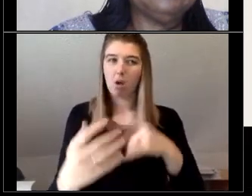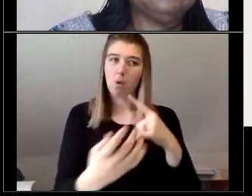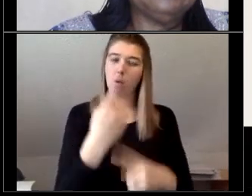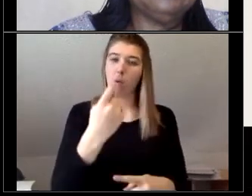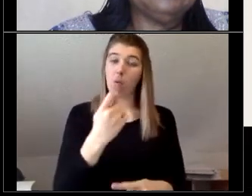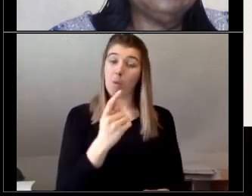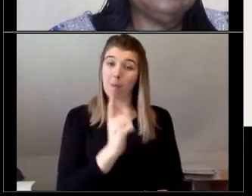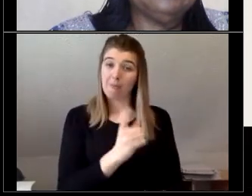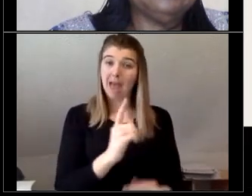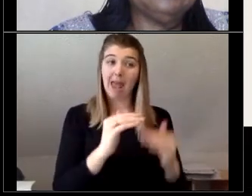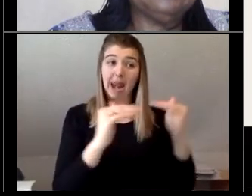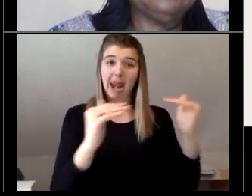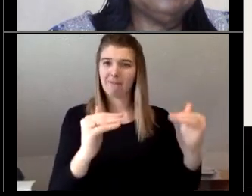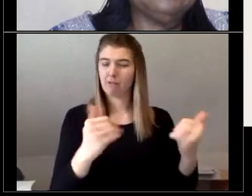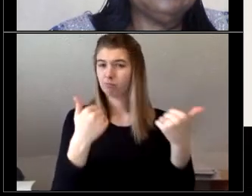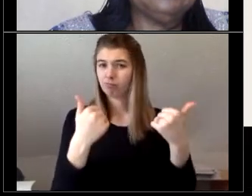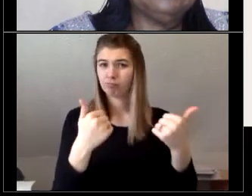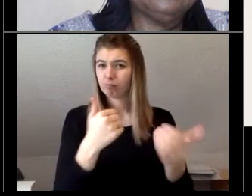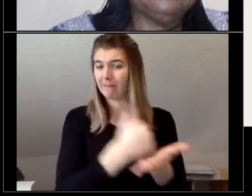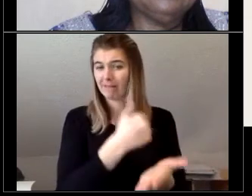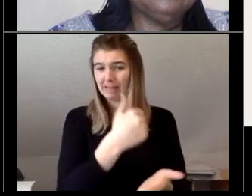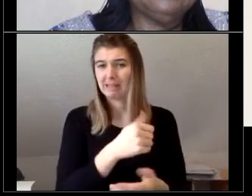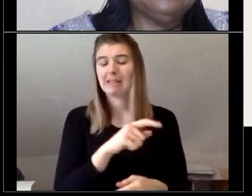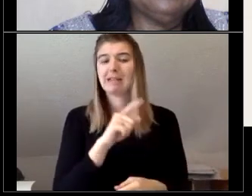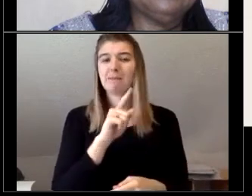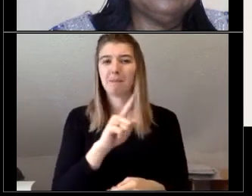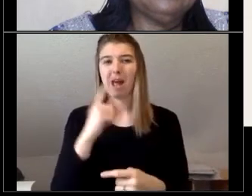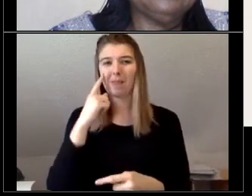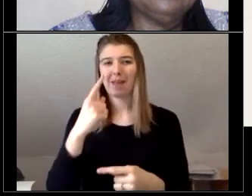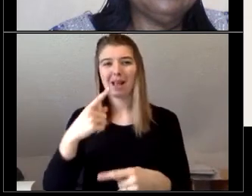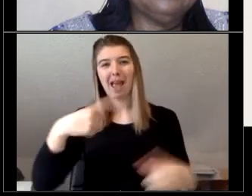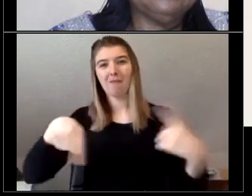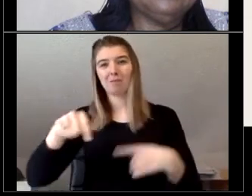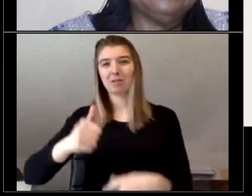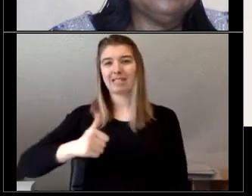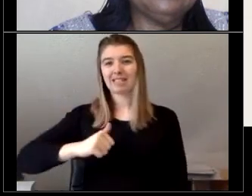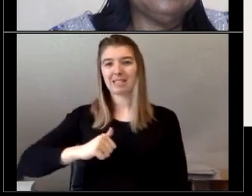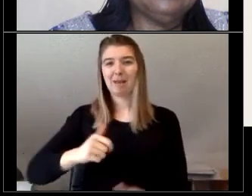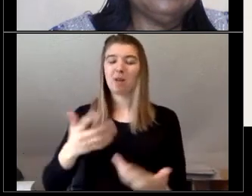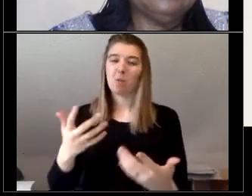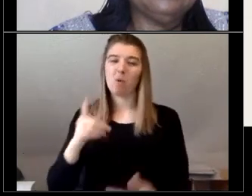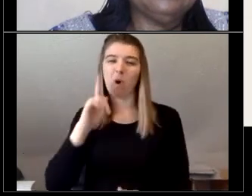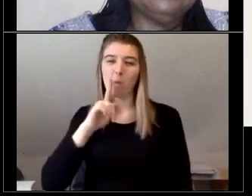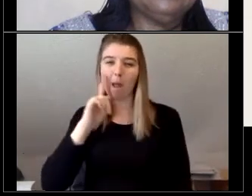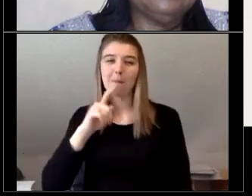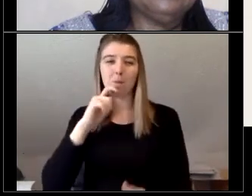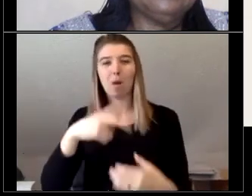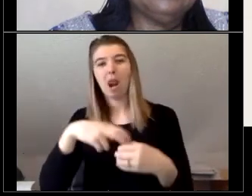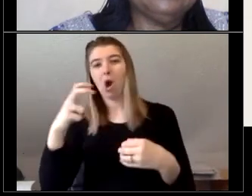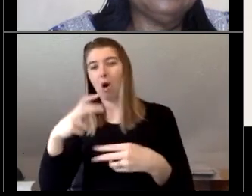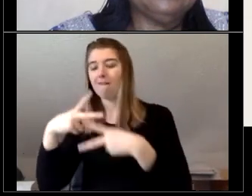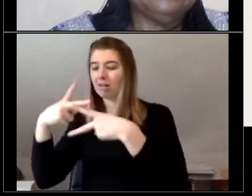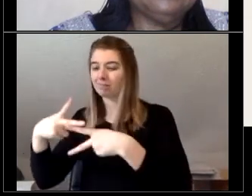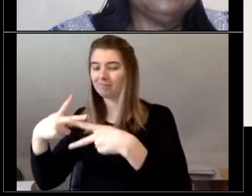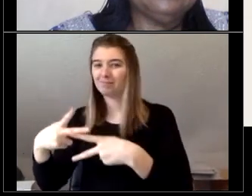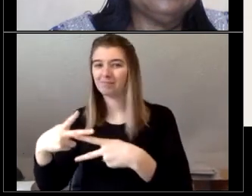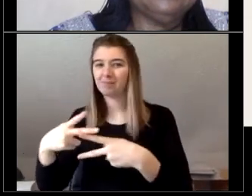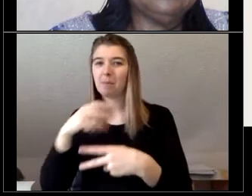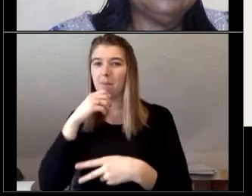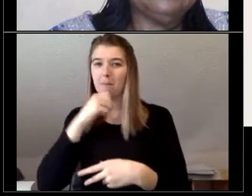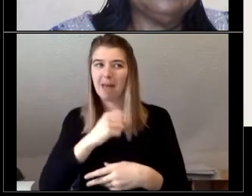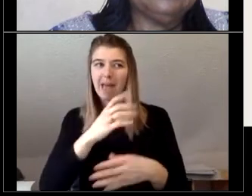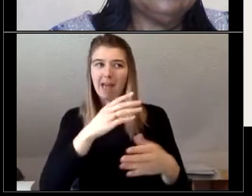But you're right that actually, because we're falling back on gender stereotypes and we're saying, well, women are the carers and men are the breadwinners, I think we have to change